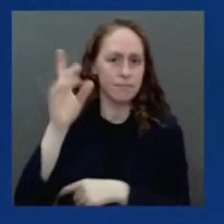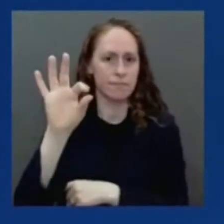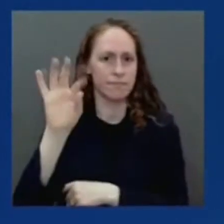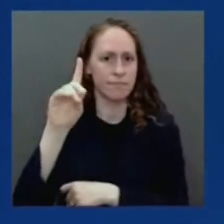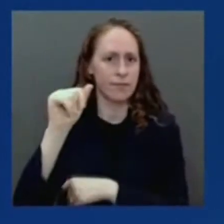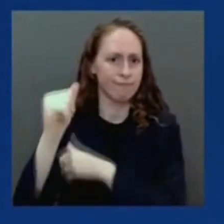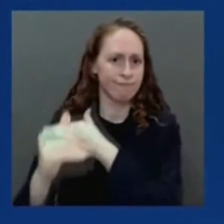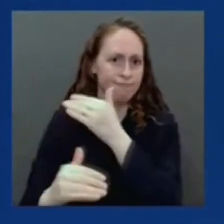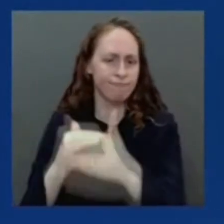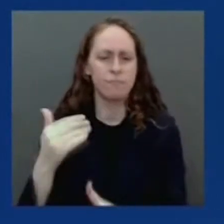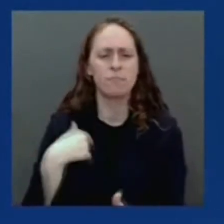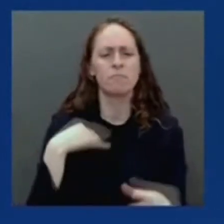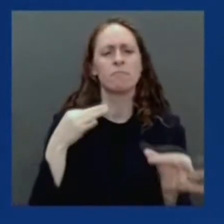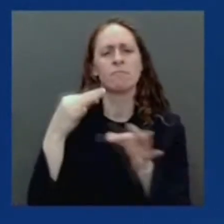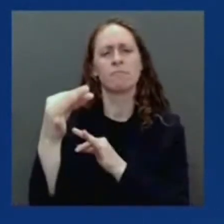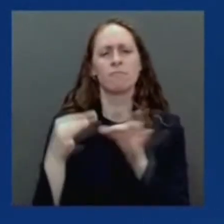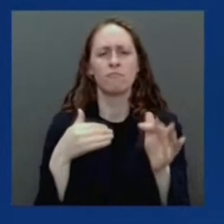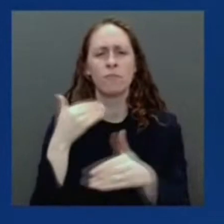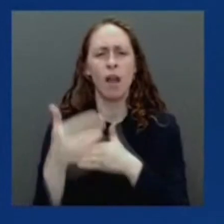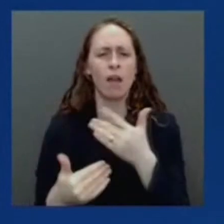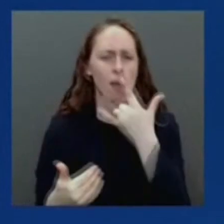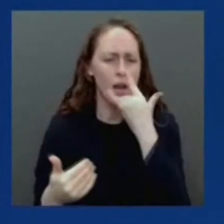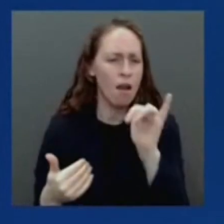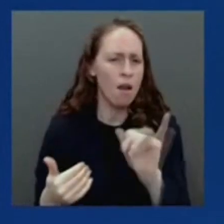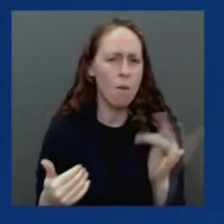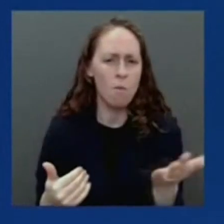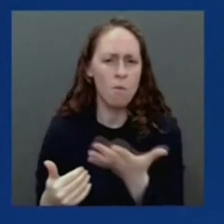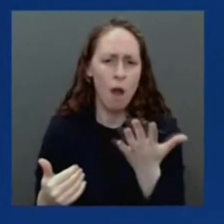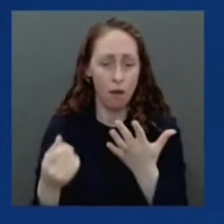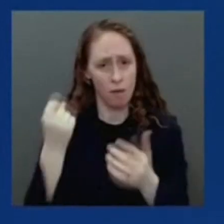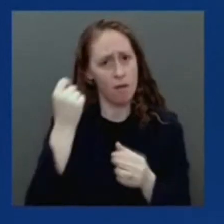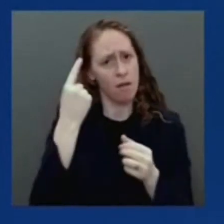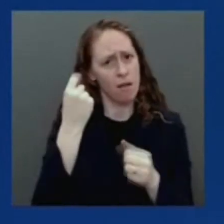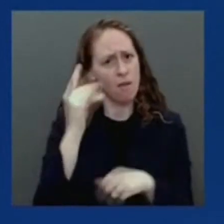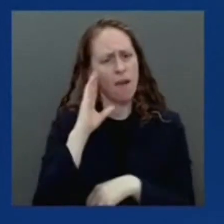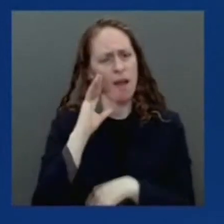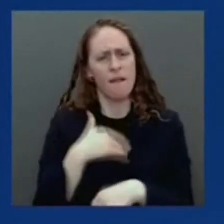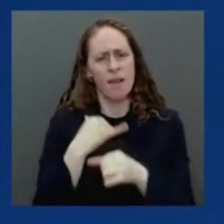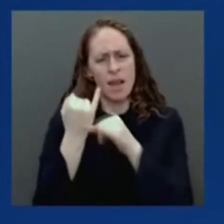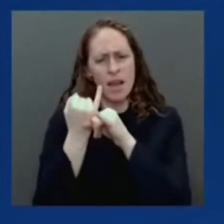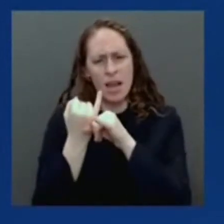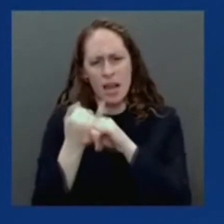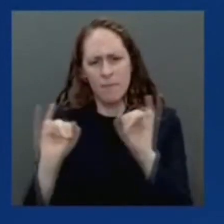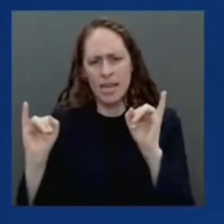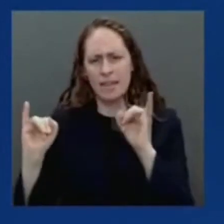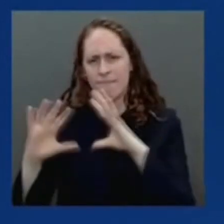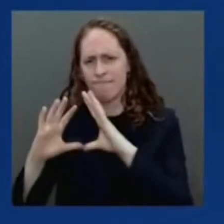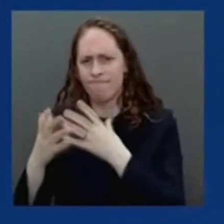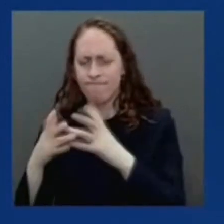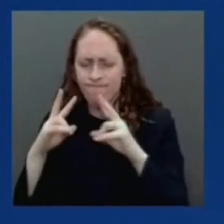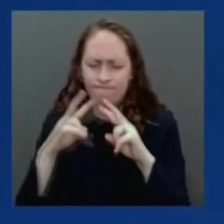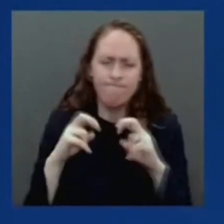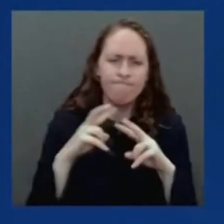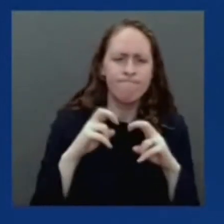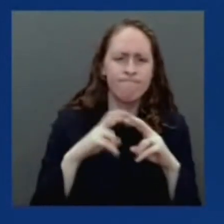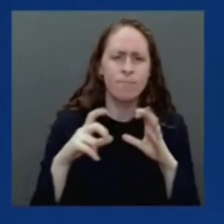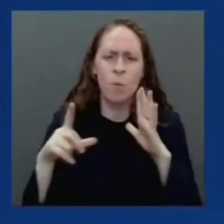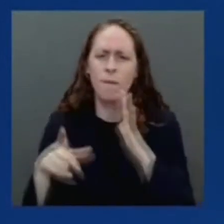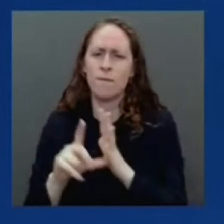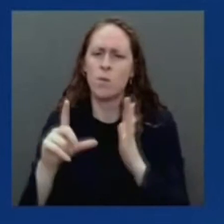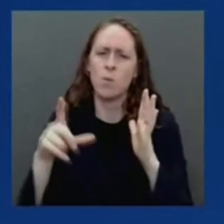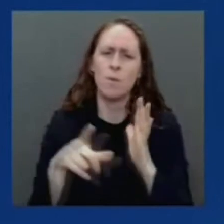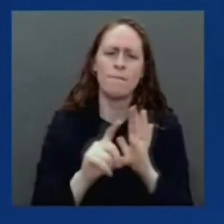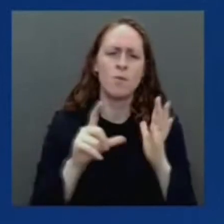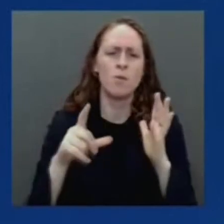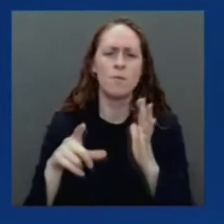and transparent review process that was used to authorize the vaccines that now more than 250 million Americans have received, including millions